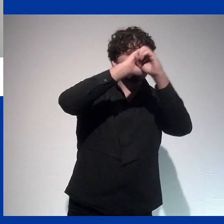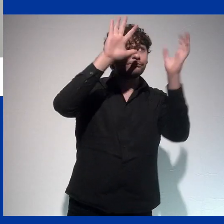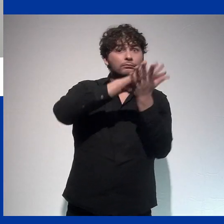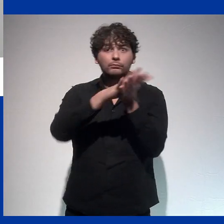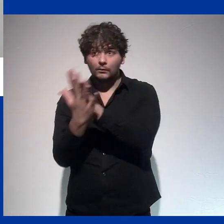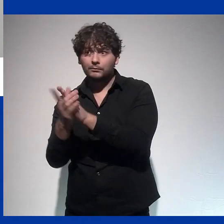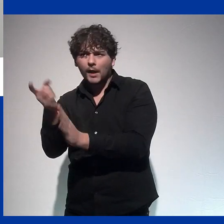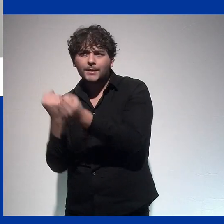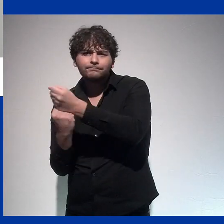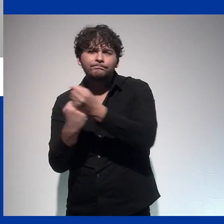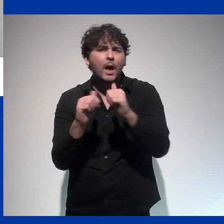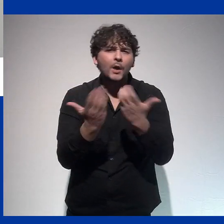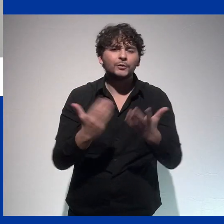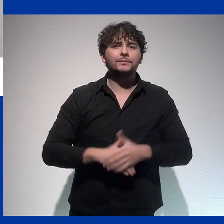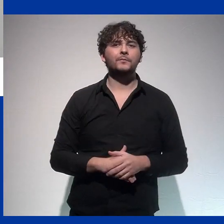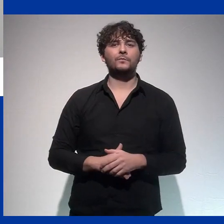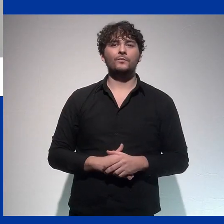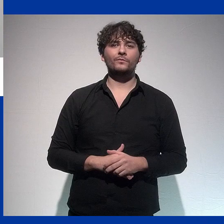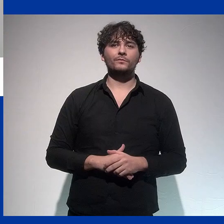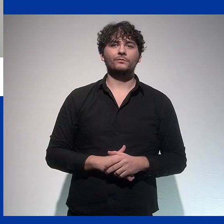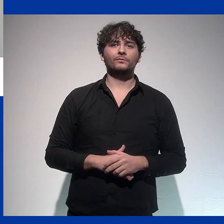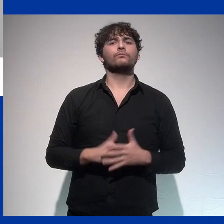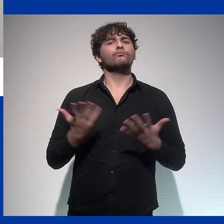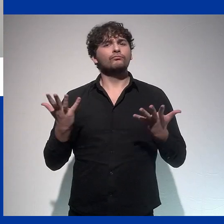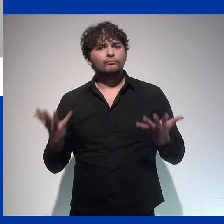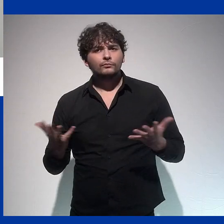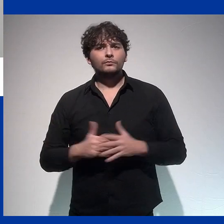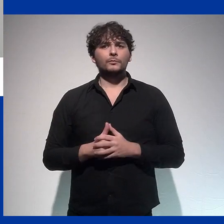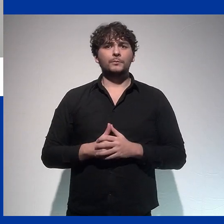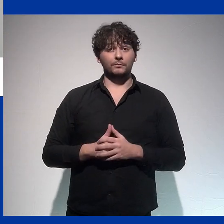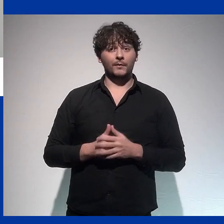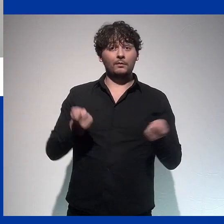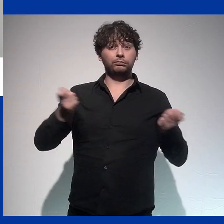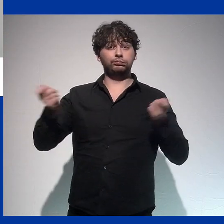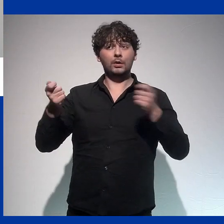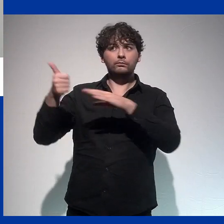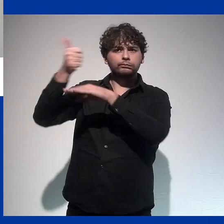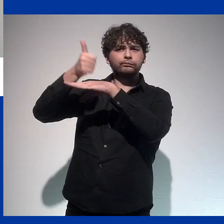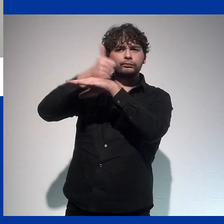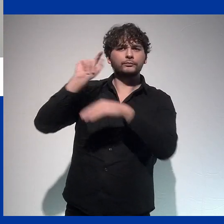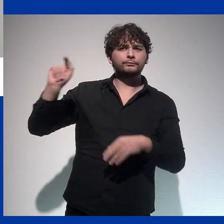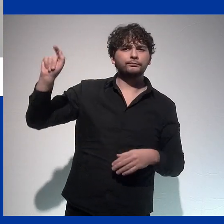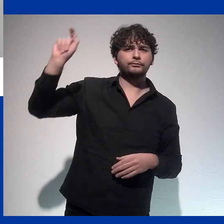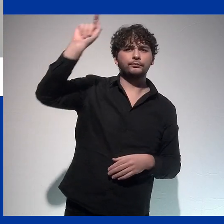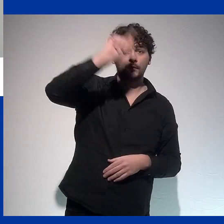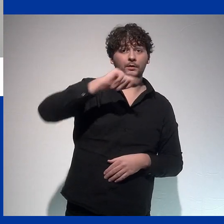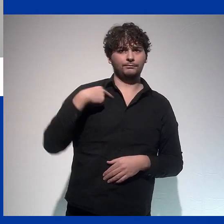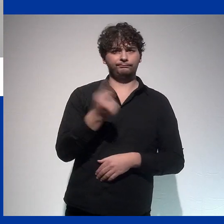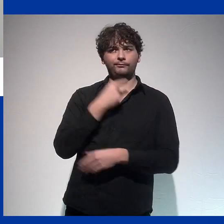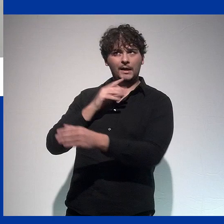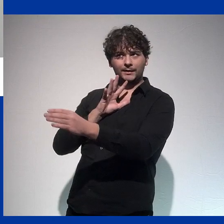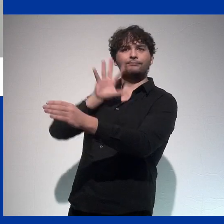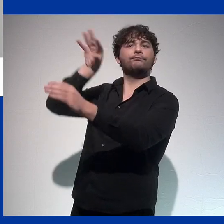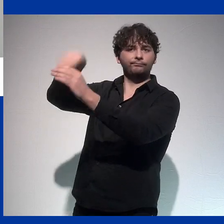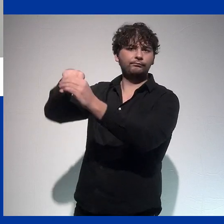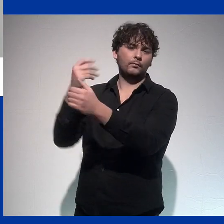that one main challenge we must address is raising awareness and recognize the importance of youth work. To paraphrase a colleague of